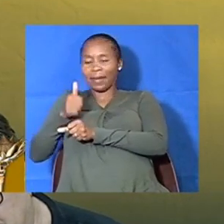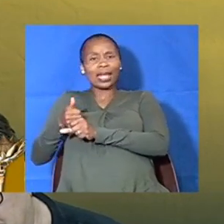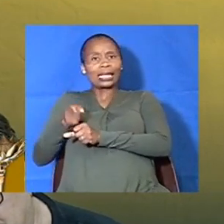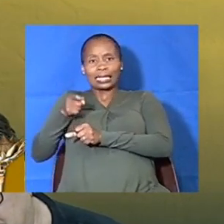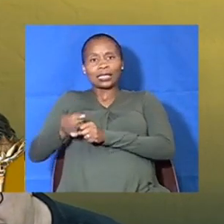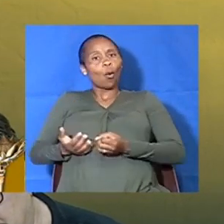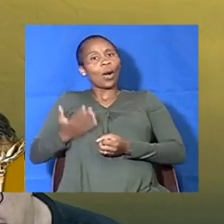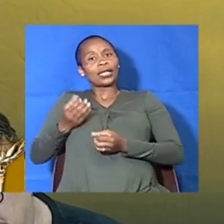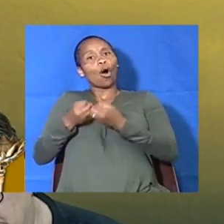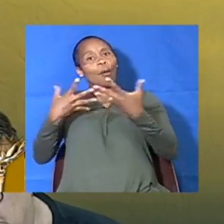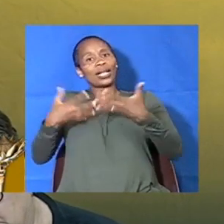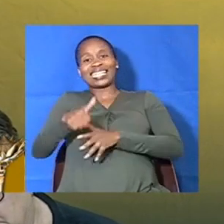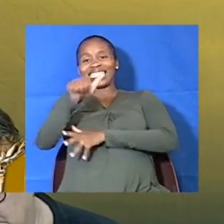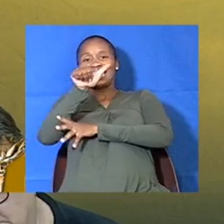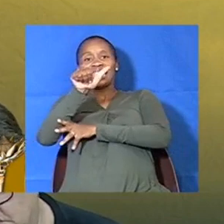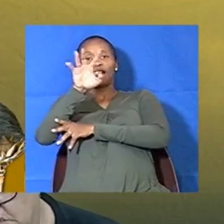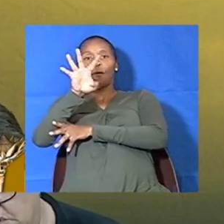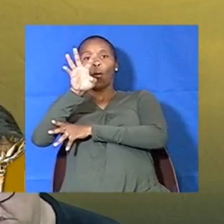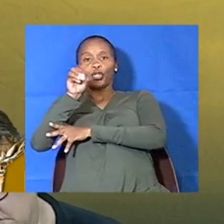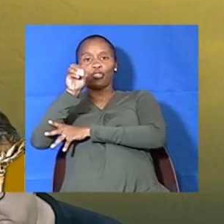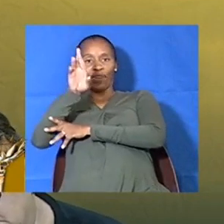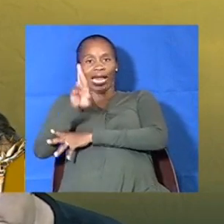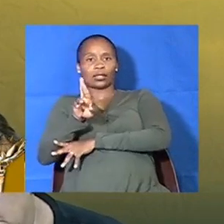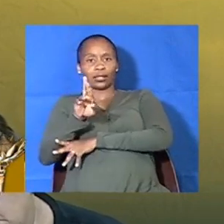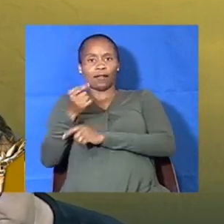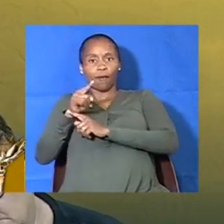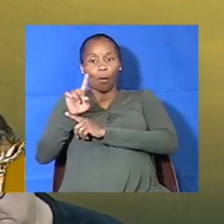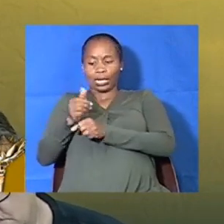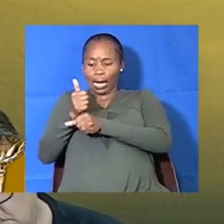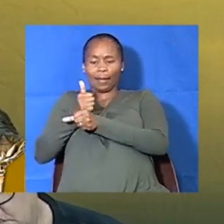Gimme Arawa, Droboya Renaya Zanin.